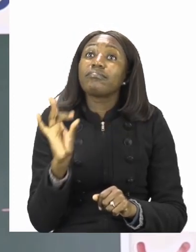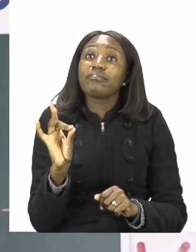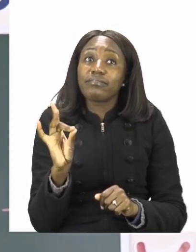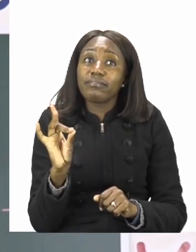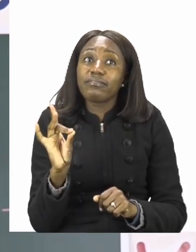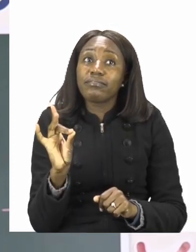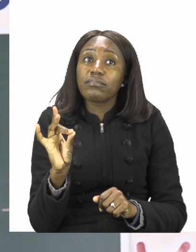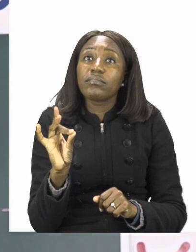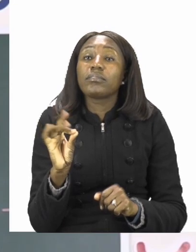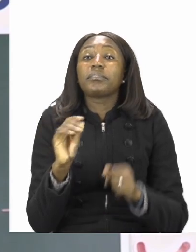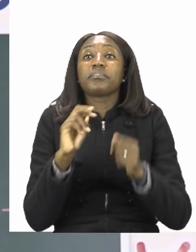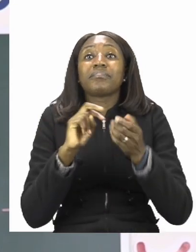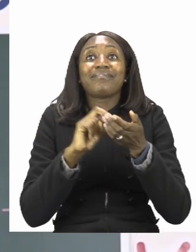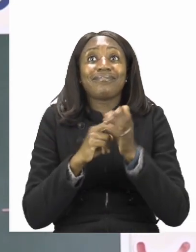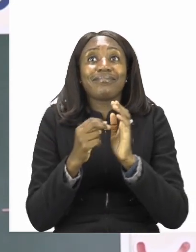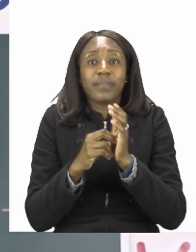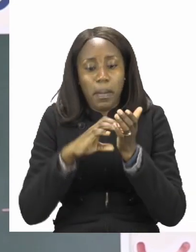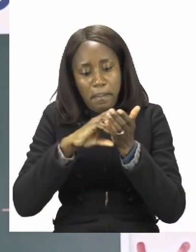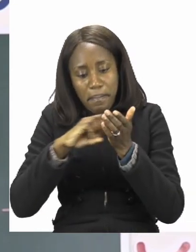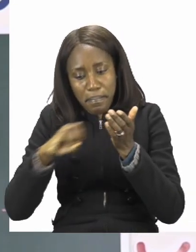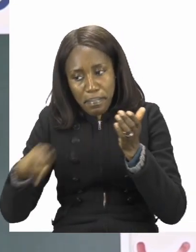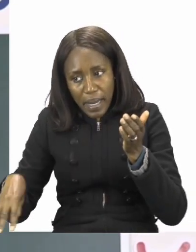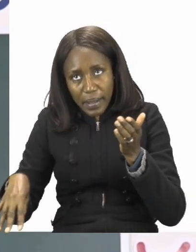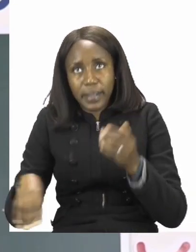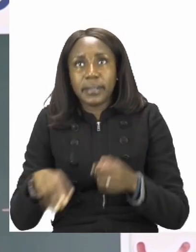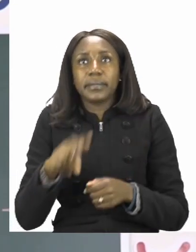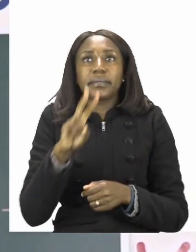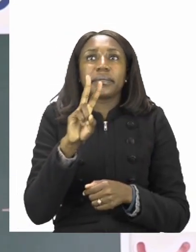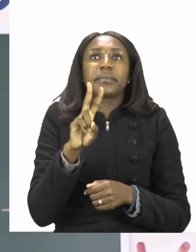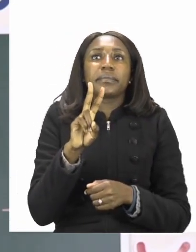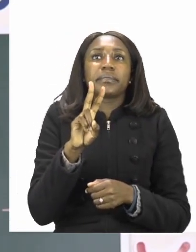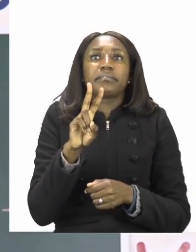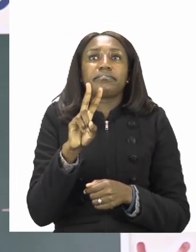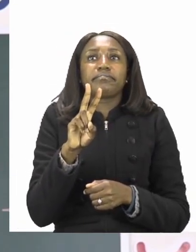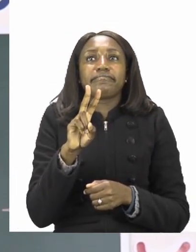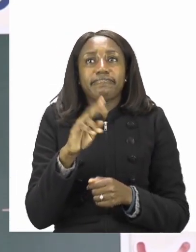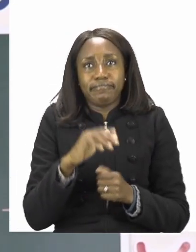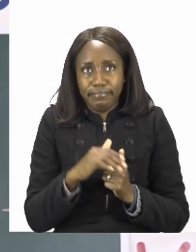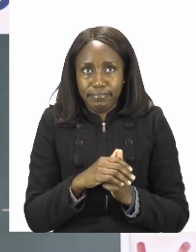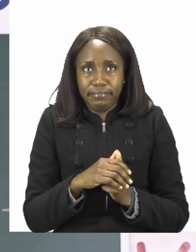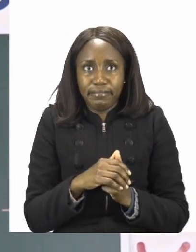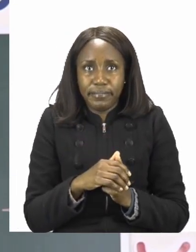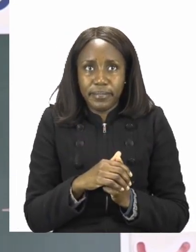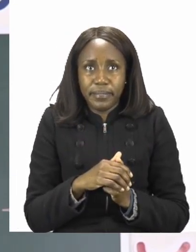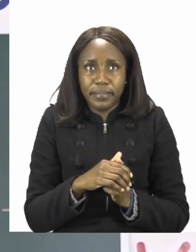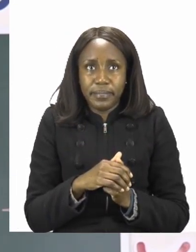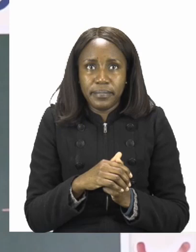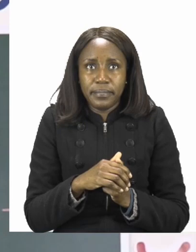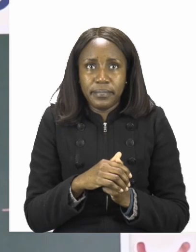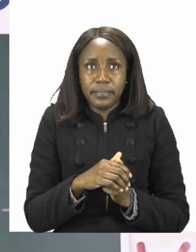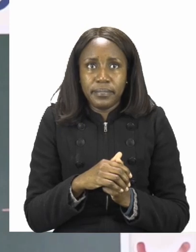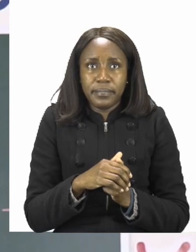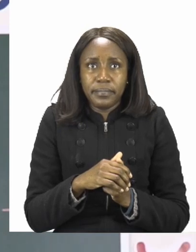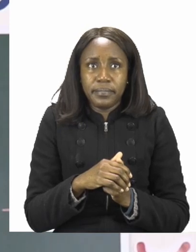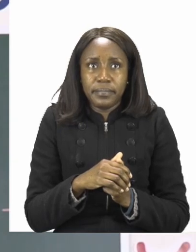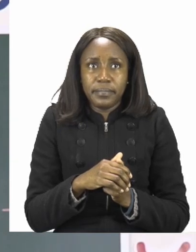48. So 2 counts between the numbers. We are going